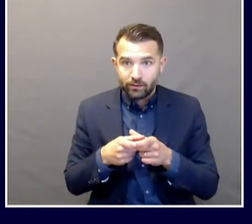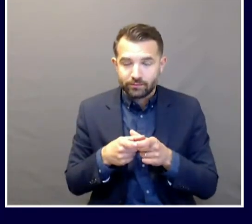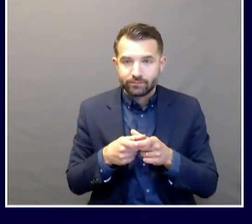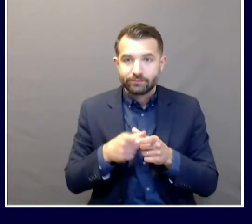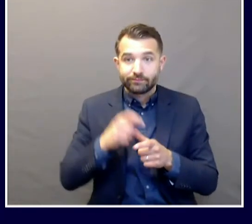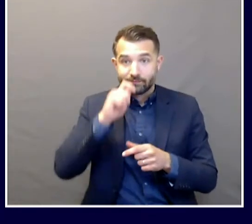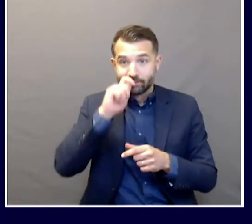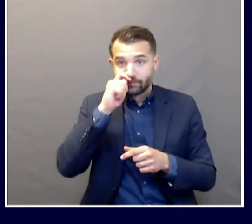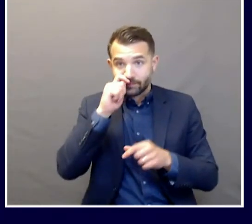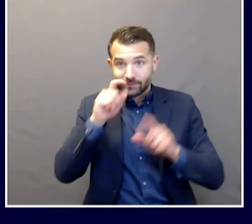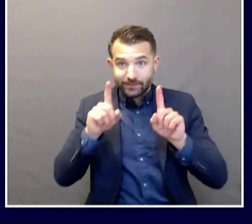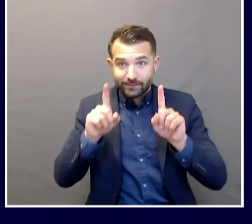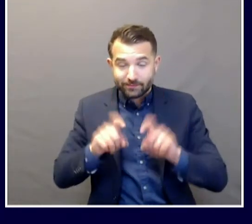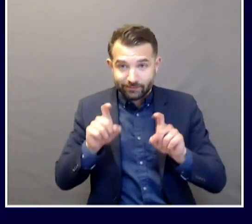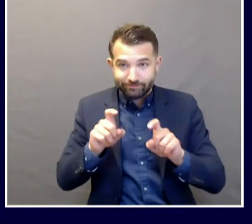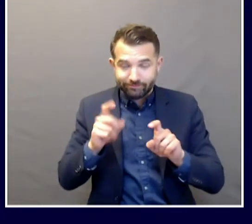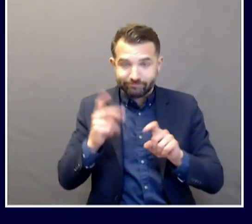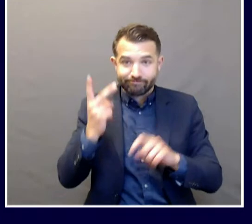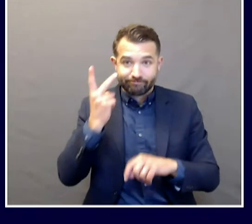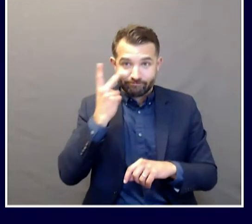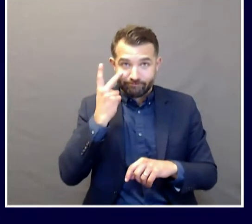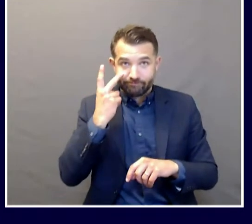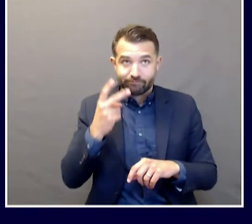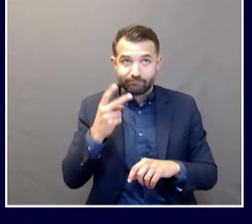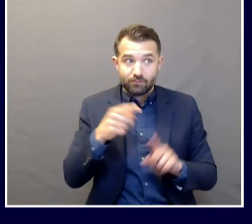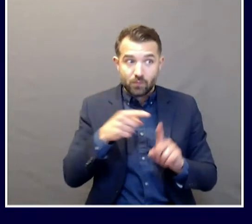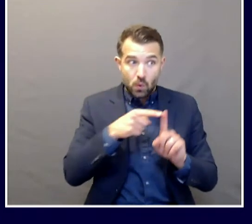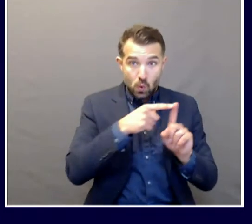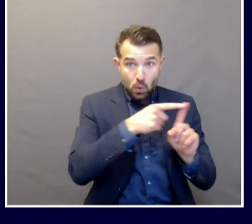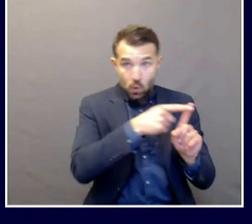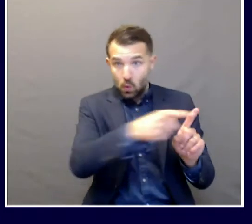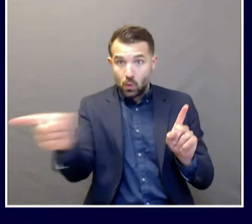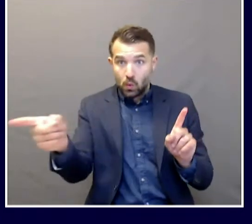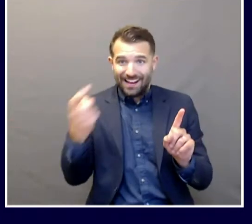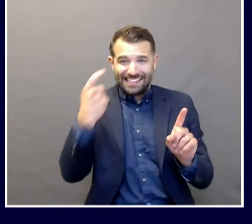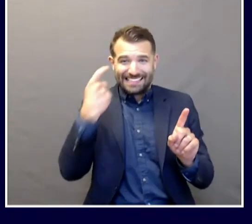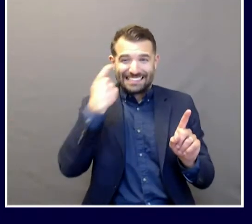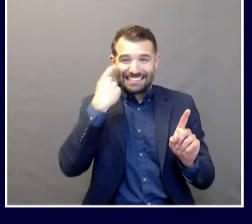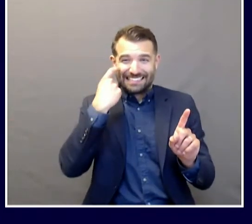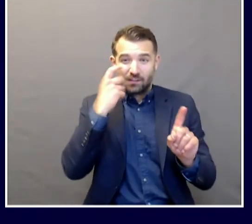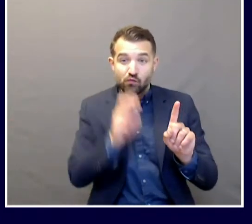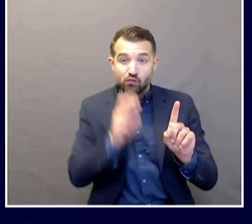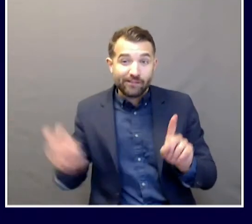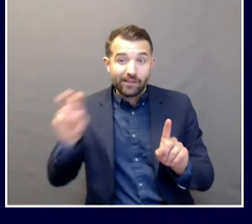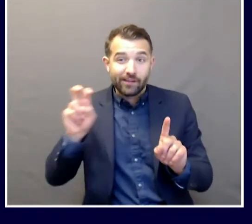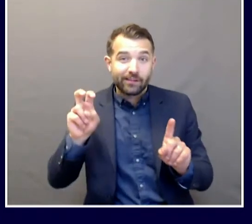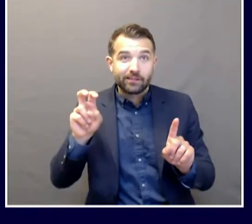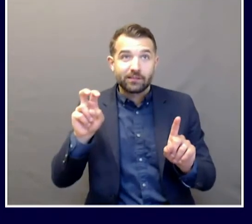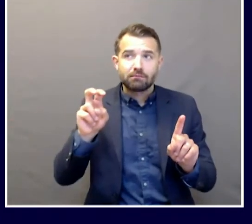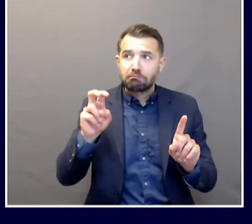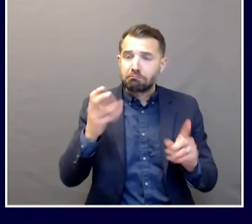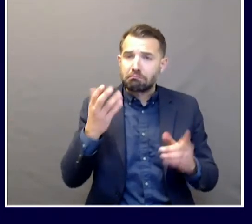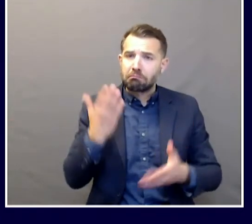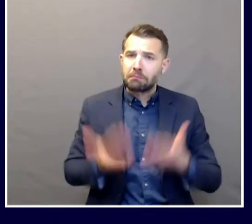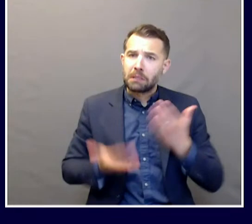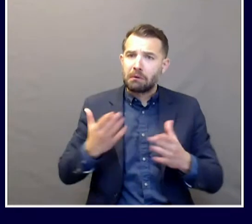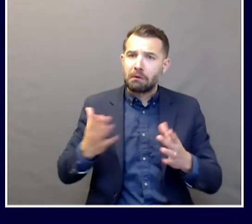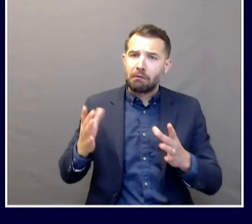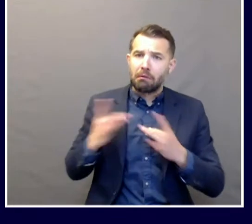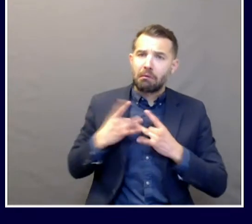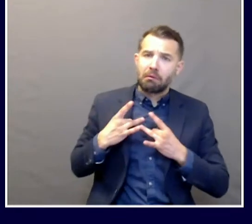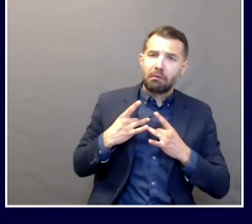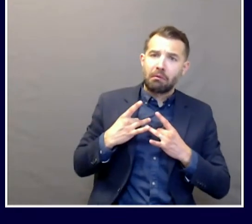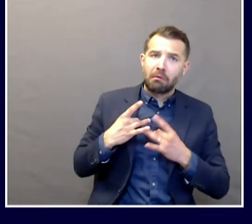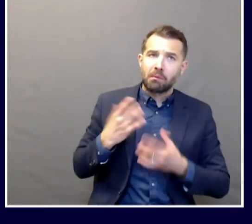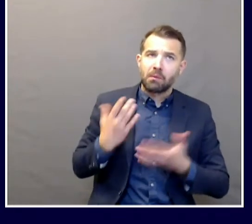a vacation and you're worried that you may have been exposed while you were out, no matter where you were, in Maine or elsewhere, getting tested is the